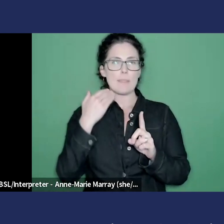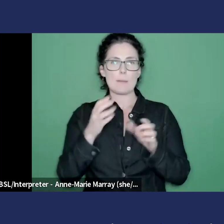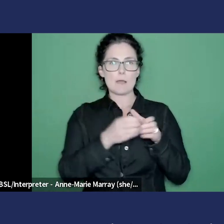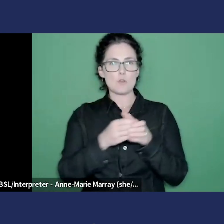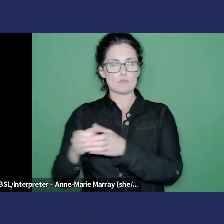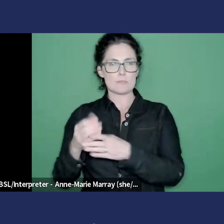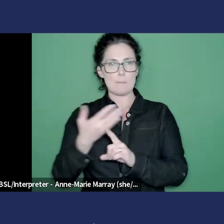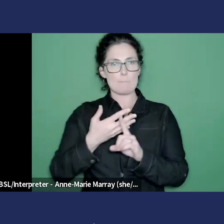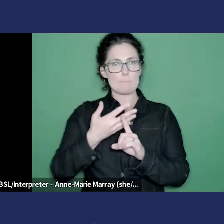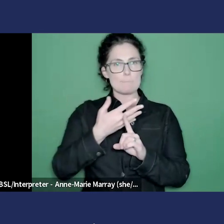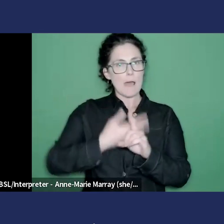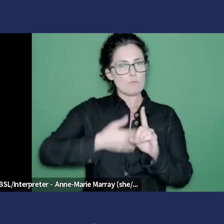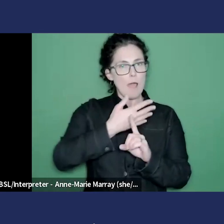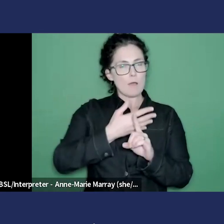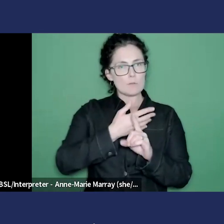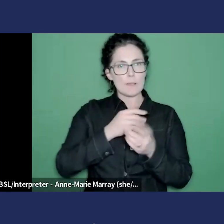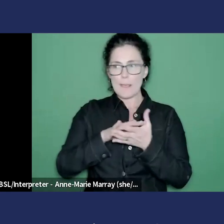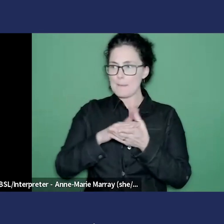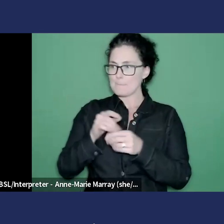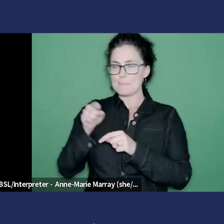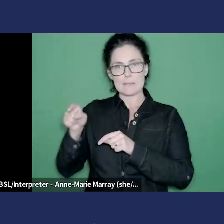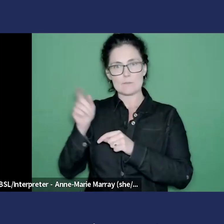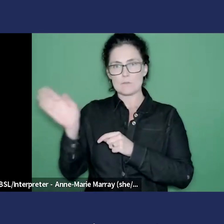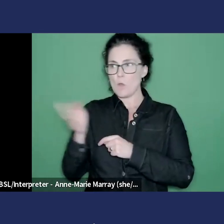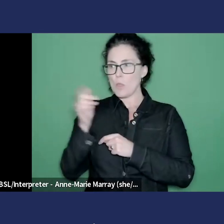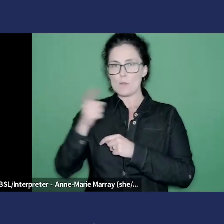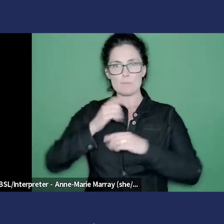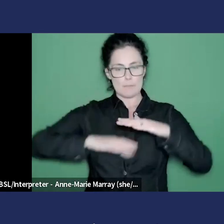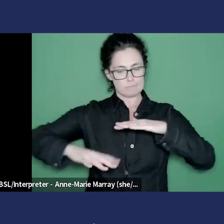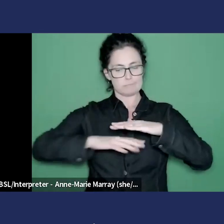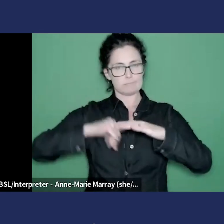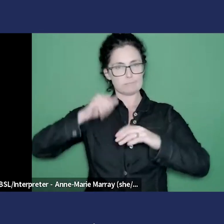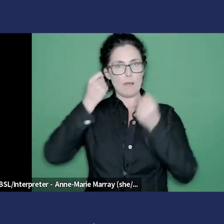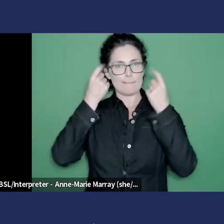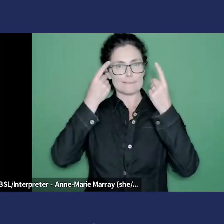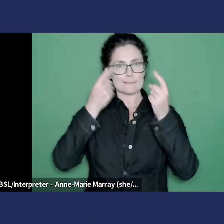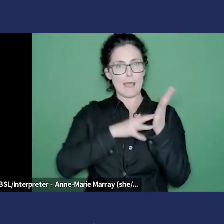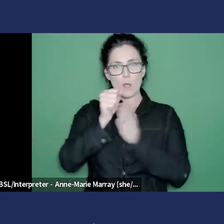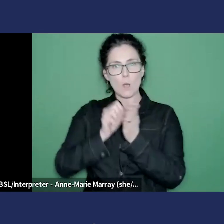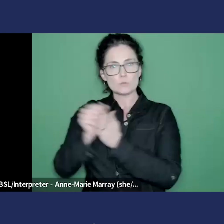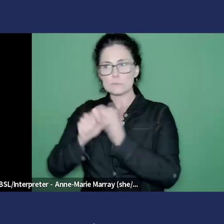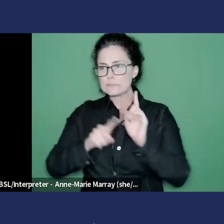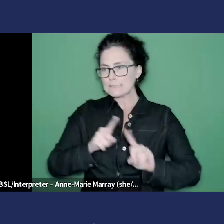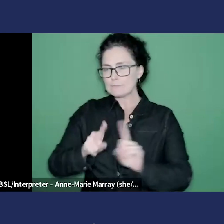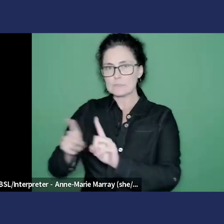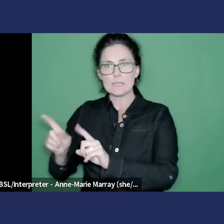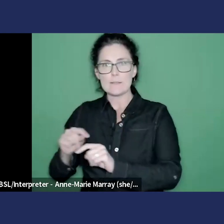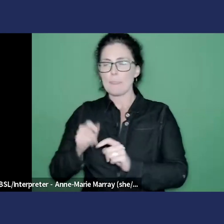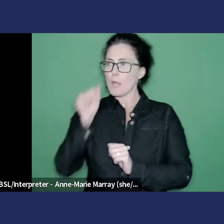that those other people have an innate understanding, potentially, of what people that look like them are going